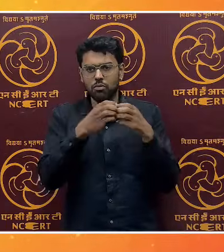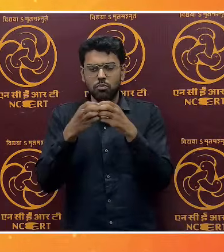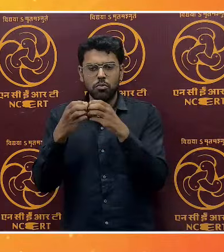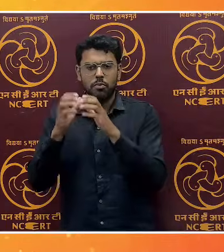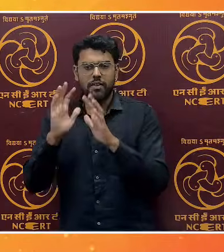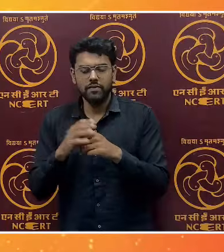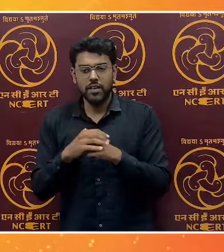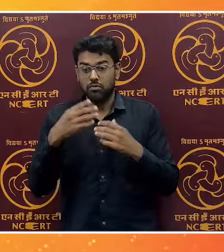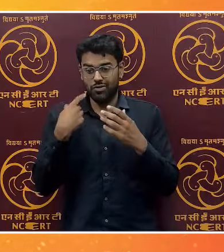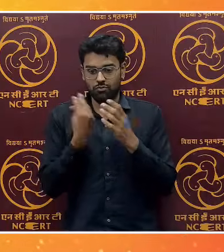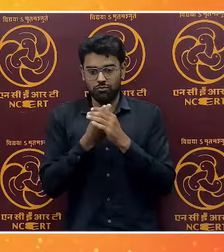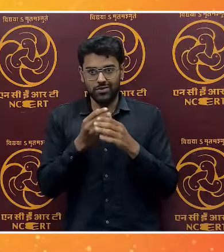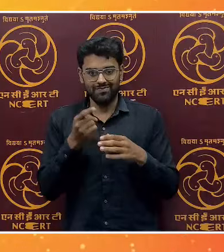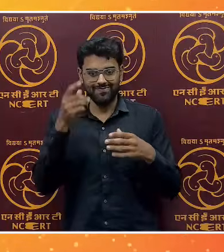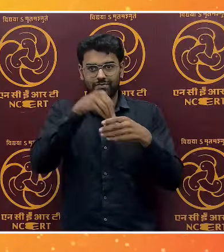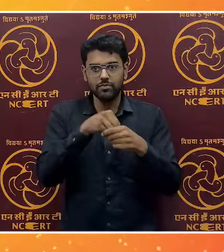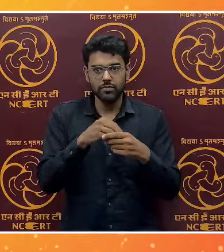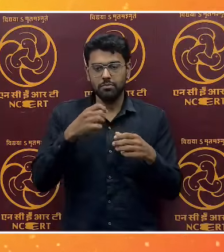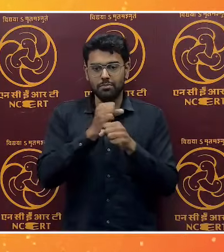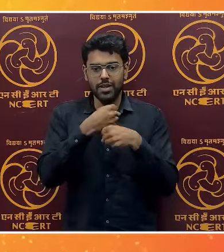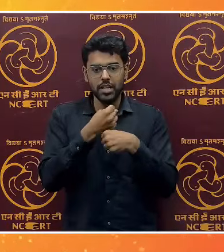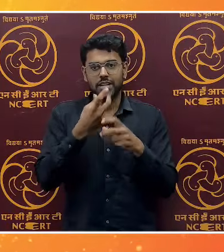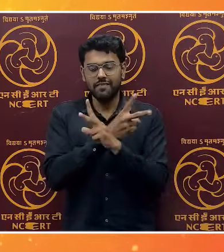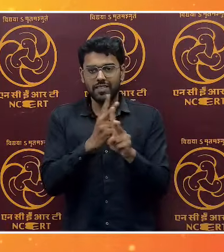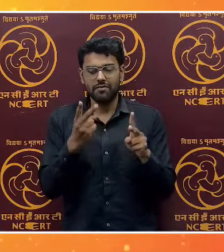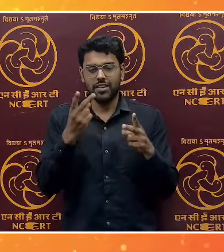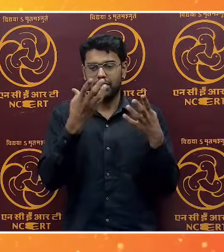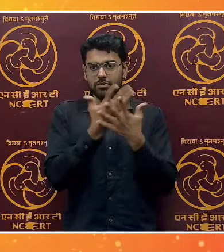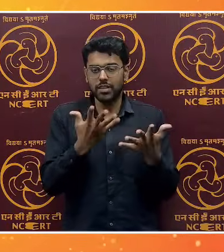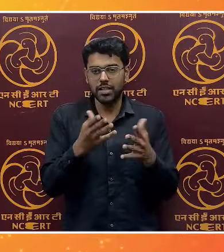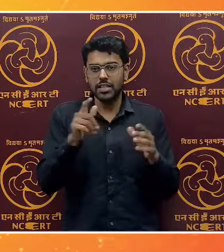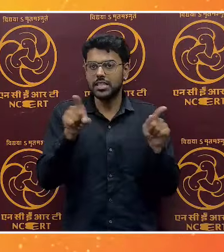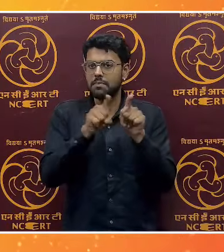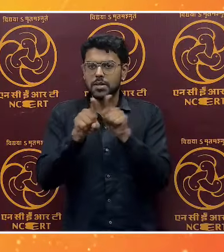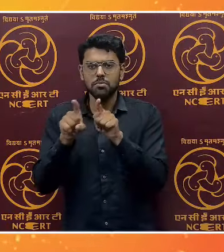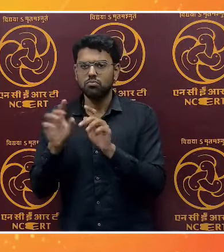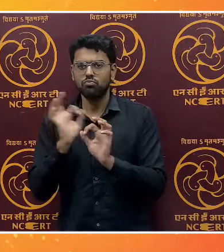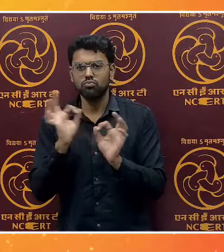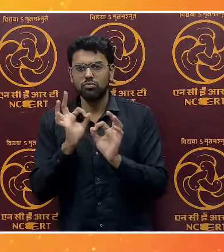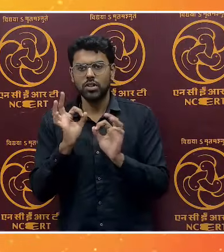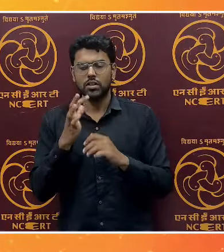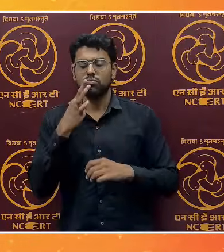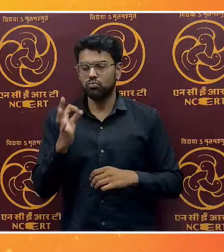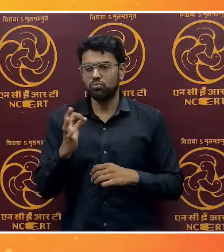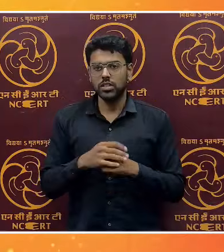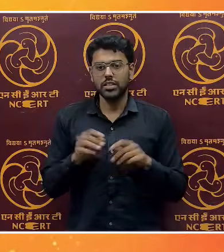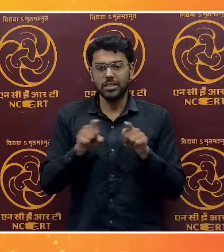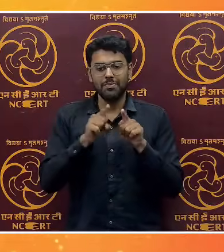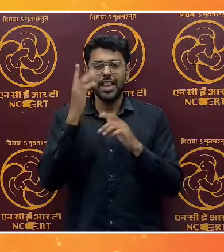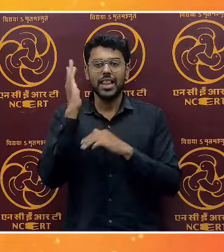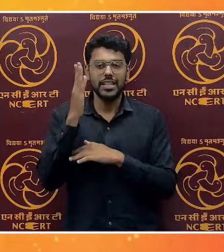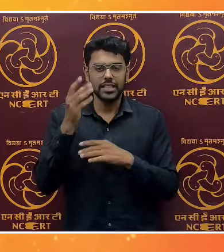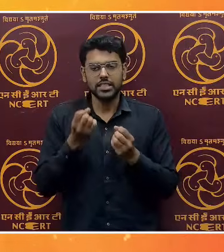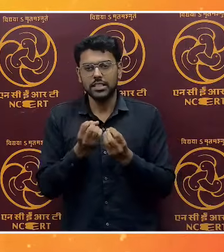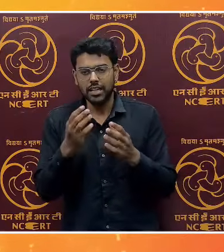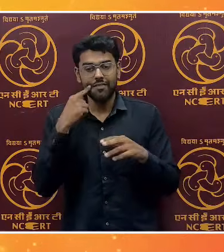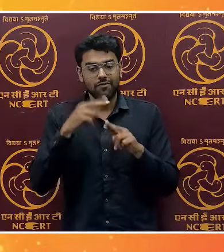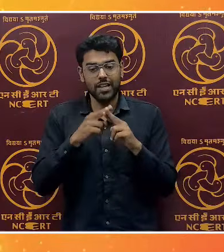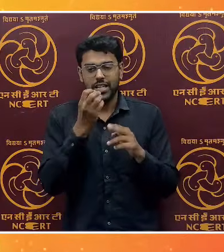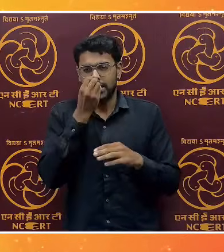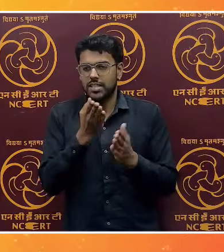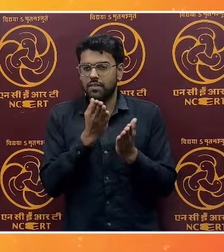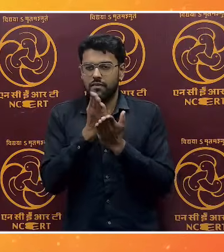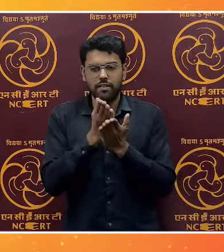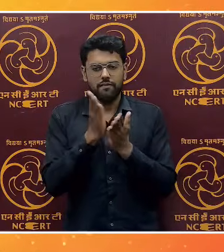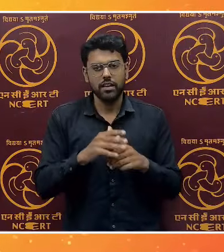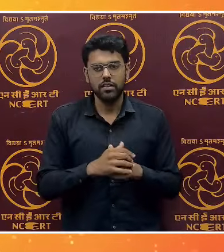You don't need to, you'll not make all the content same. True. So you can start with the lecture. It's the easiest one. You can start